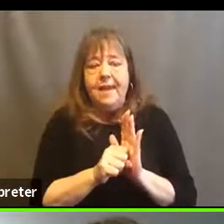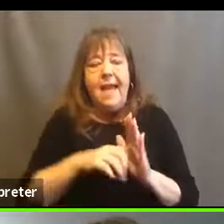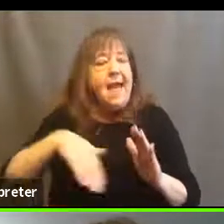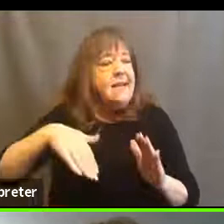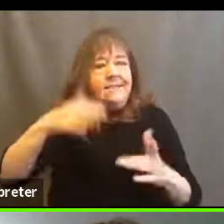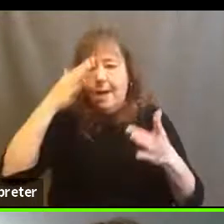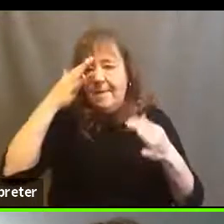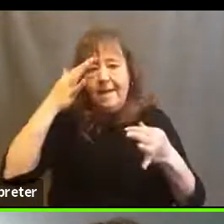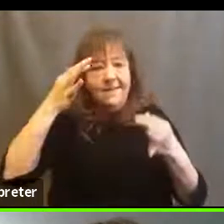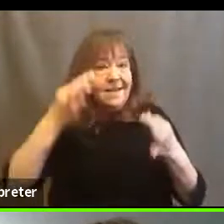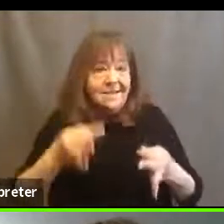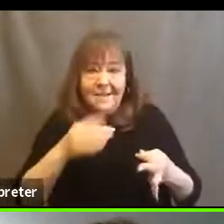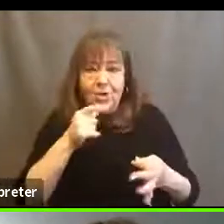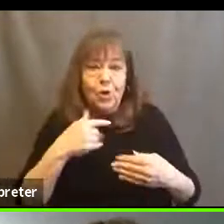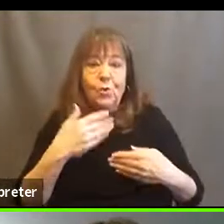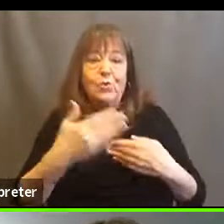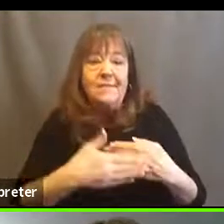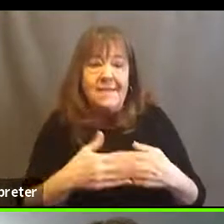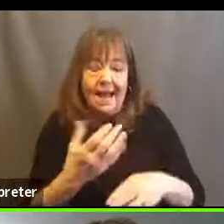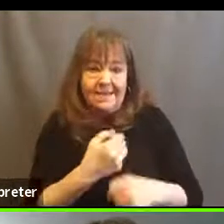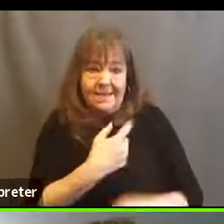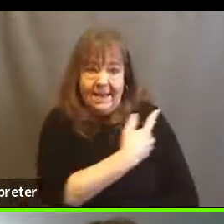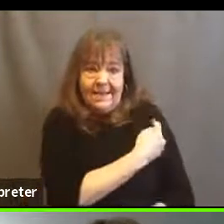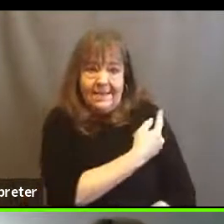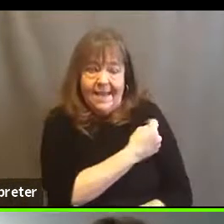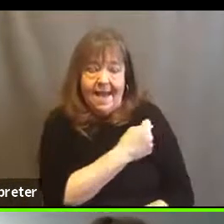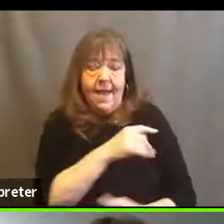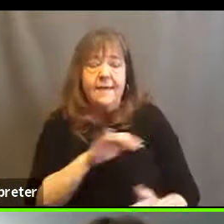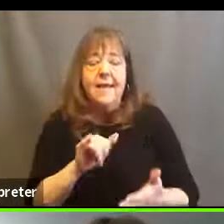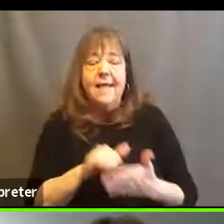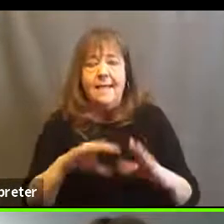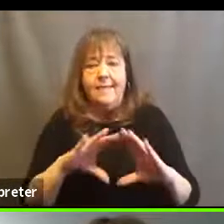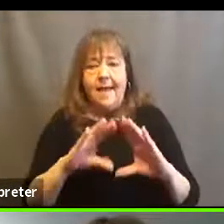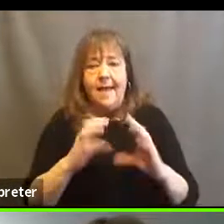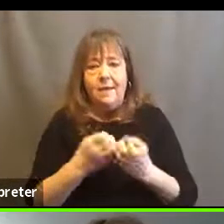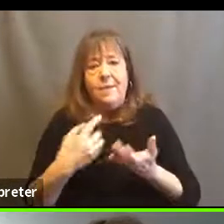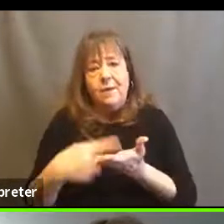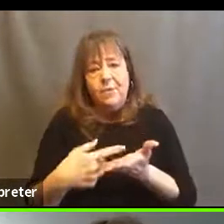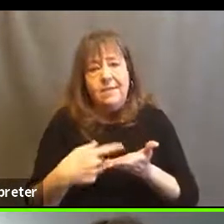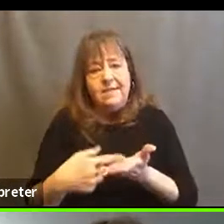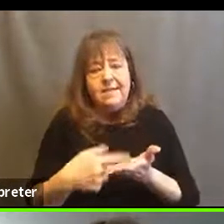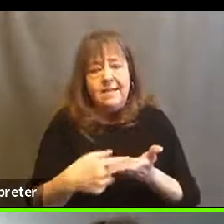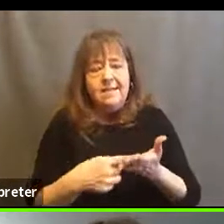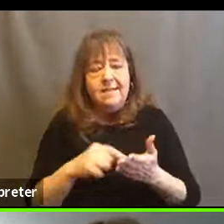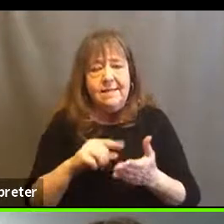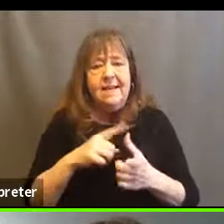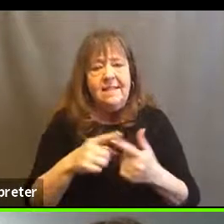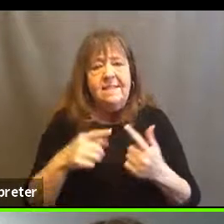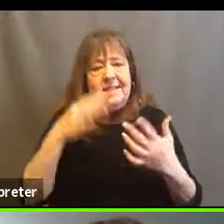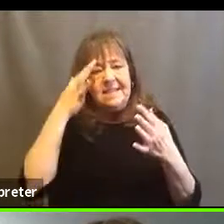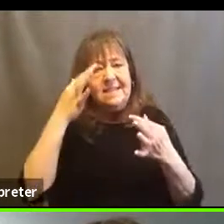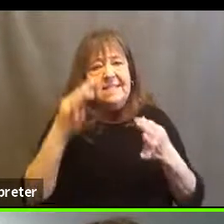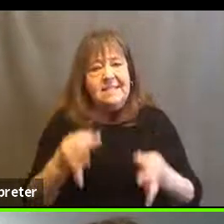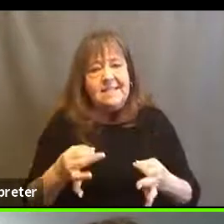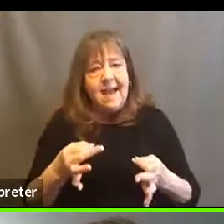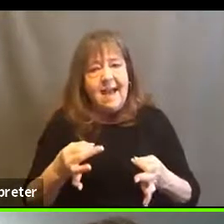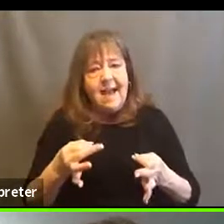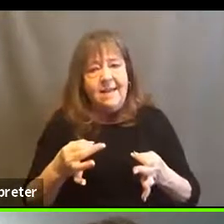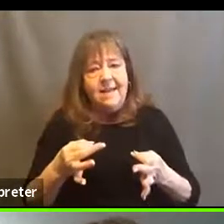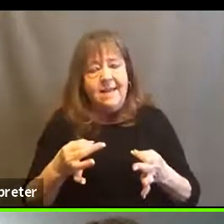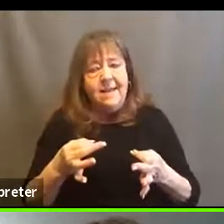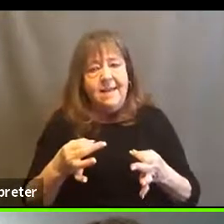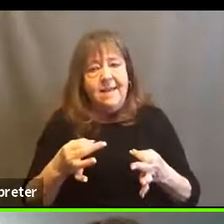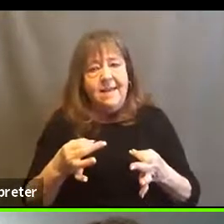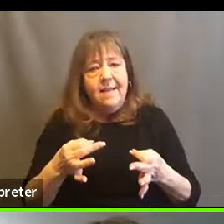made yet. The EVAP committee will start talking about that and making those decisions, but